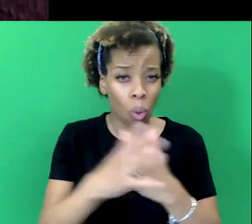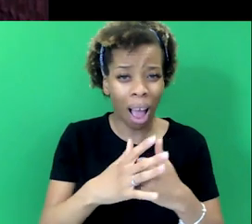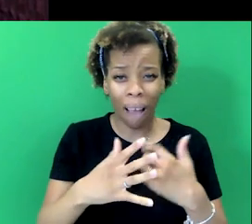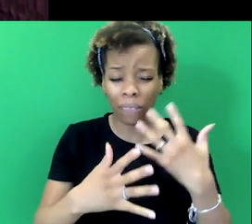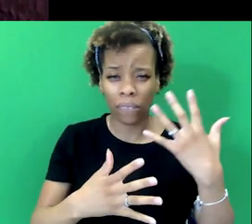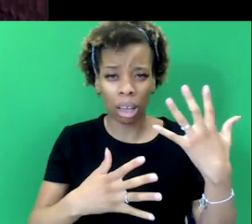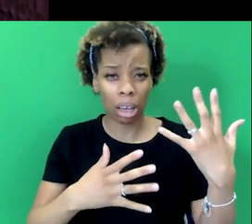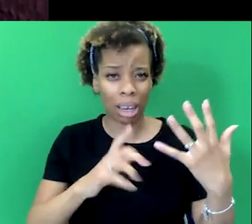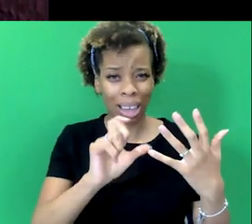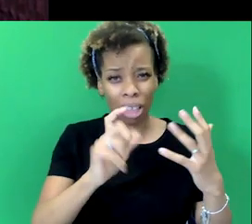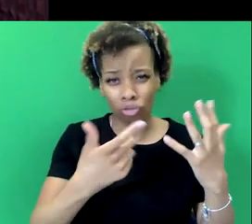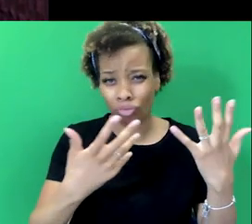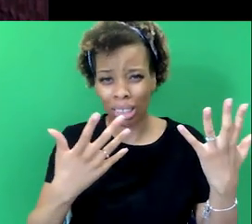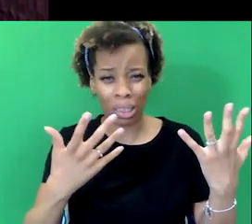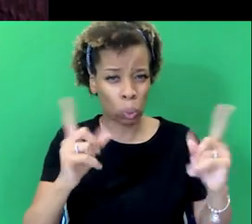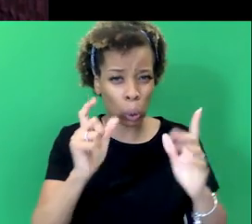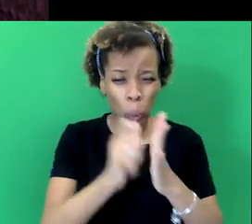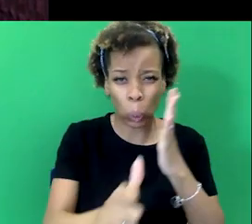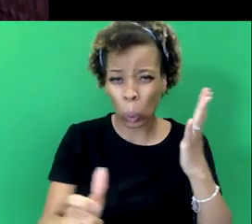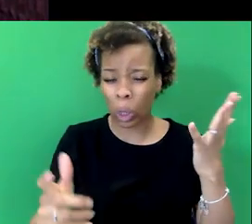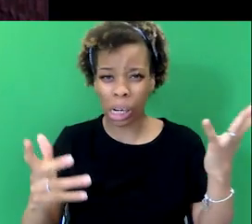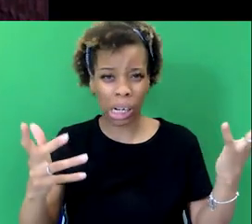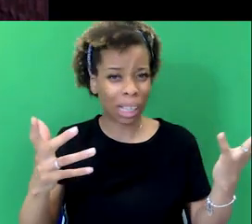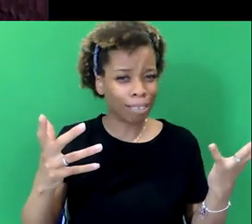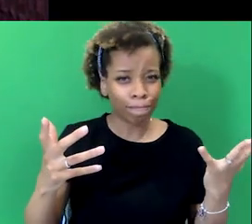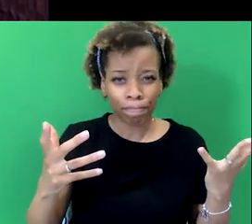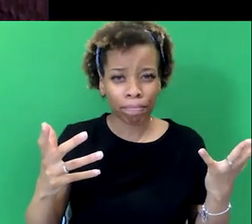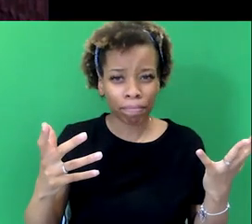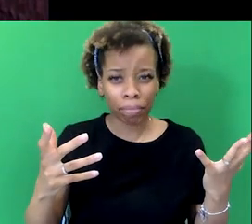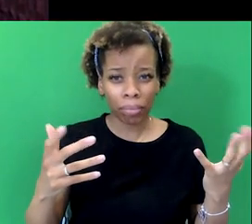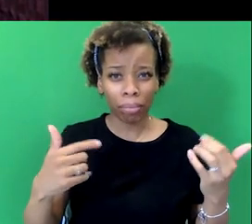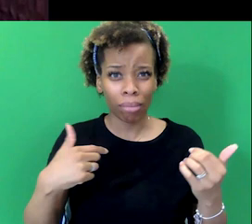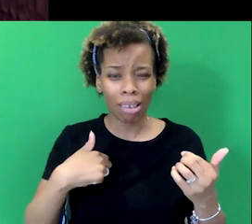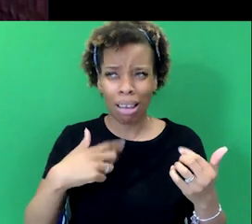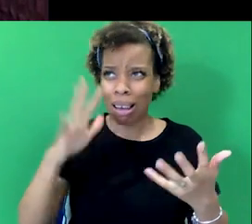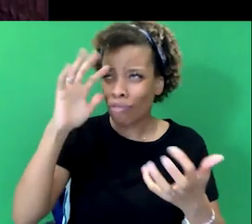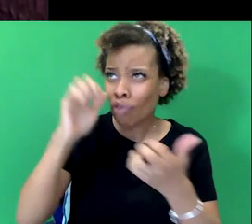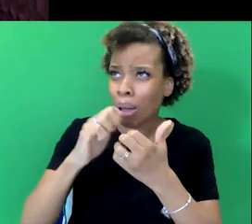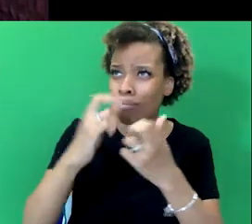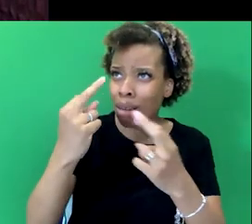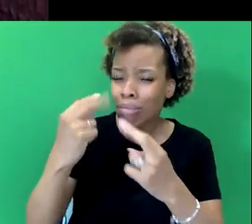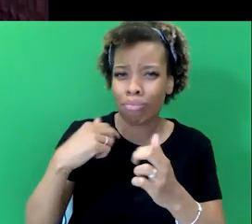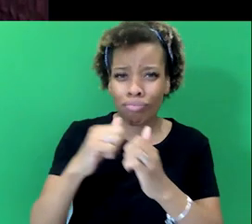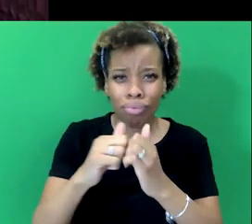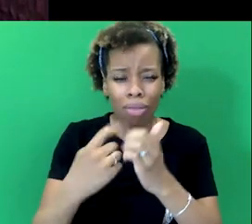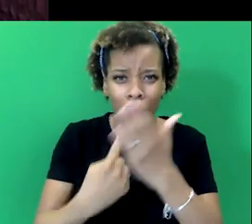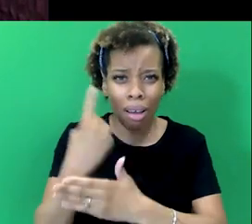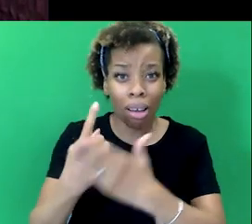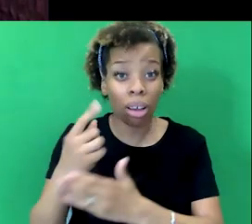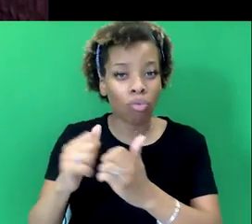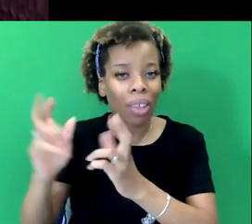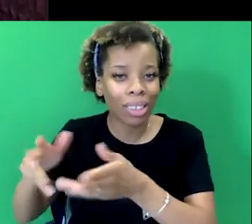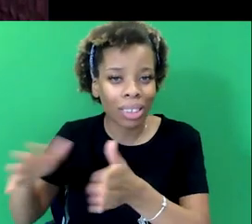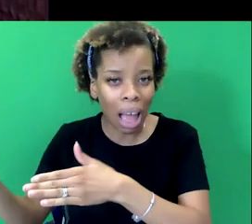wants, and he's desperate to know why he's remembering his brother at this particular point in his reign, because his brother is dead,